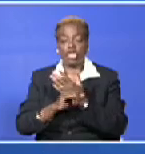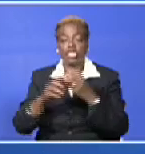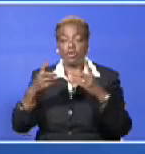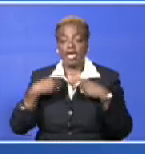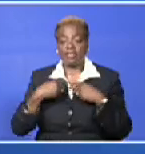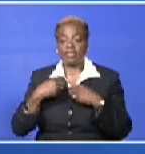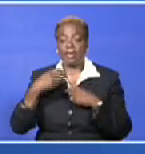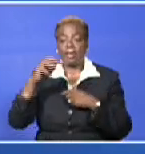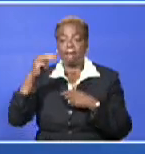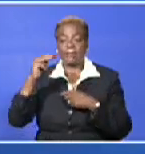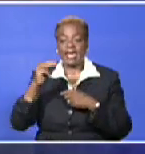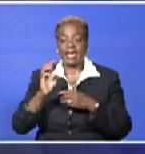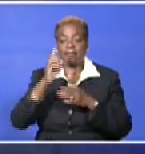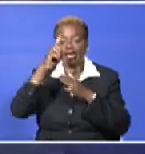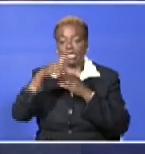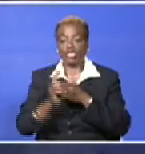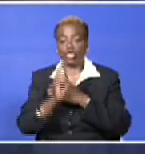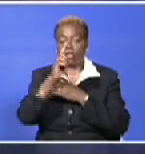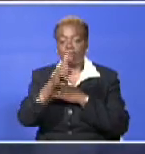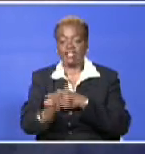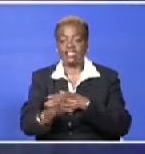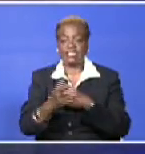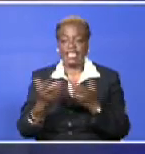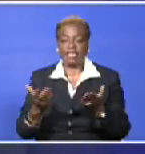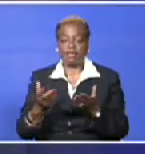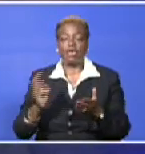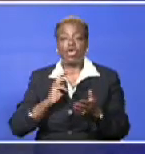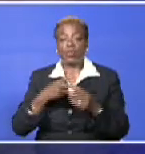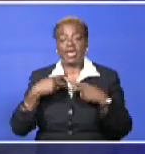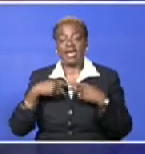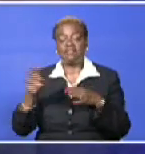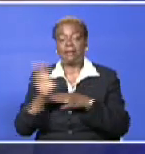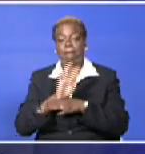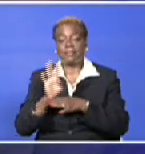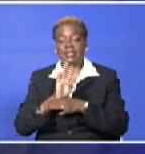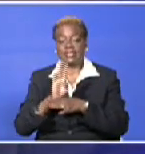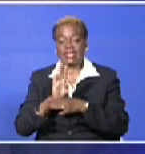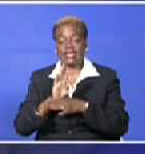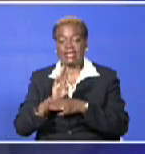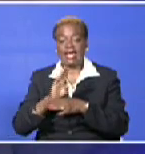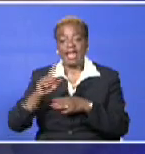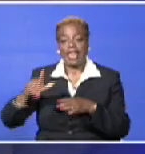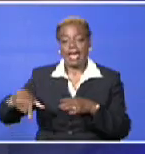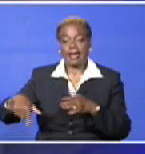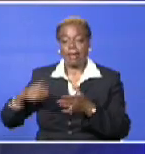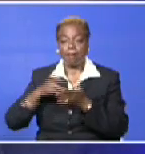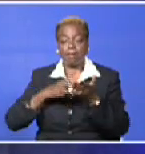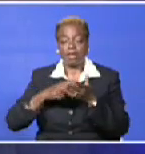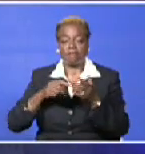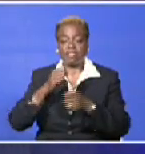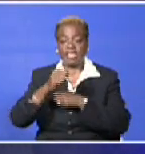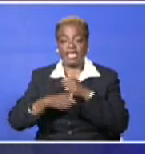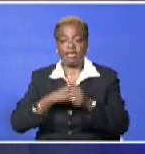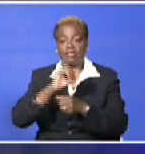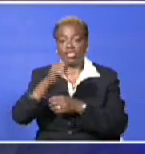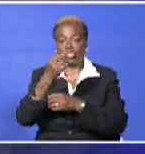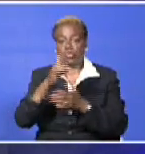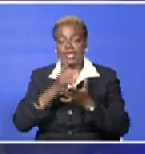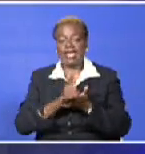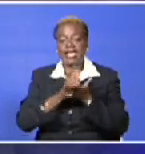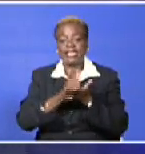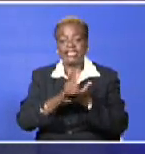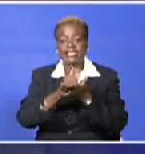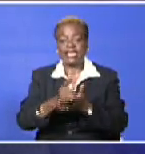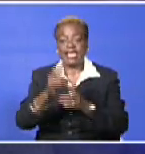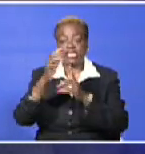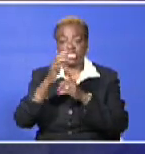you guys have coming up for the rest of the year? Well, we have a pretty busy latter part of the year. Actually, the Optimist North American Sailing Championships, Junior Sailing Championships is coming up in September. That's really